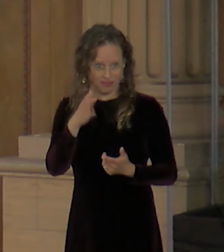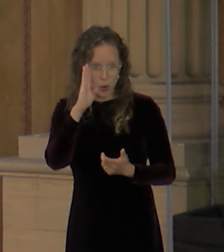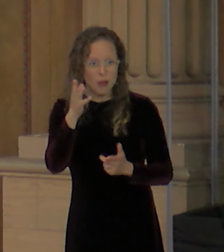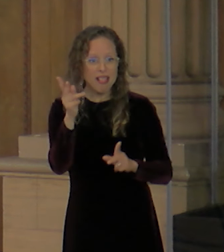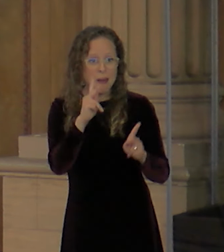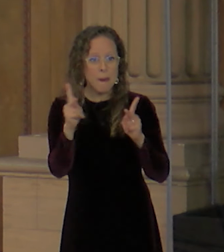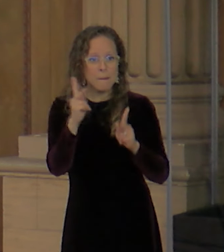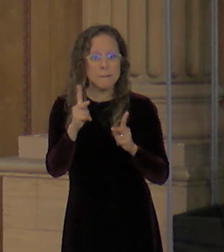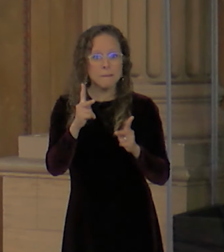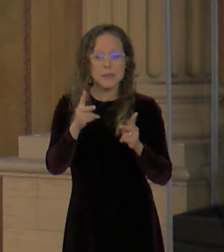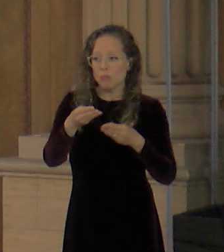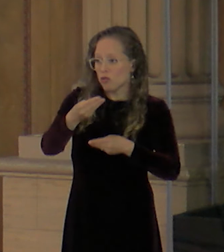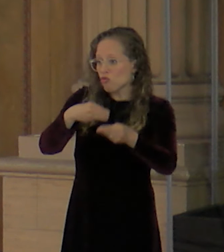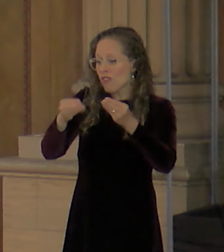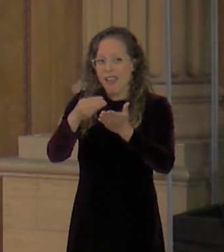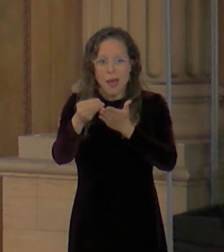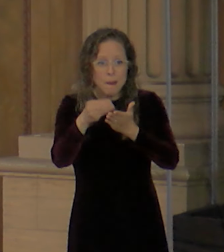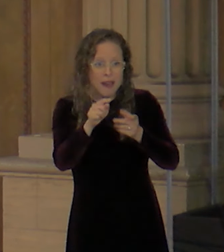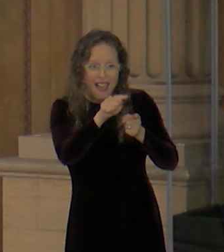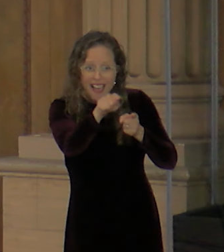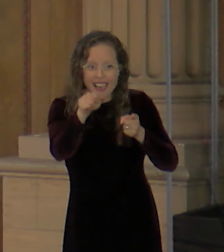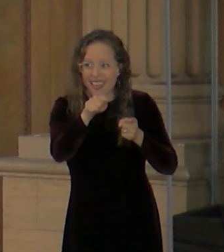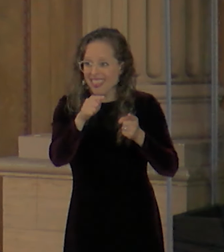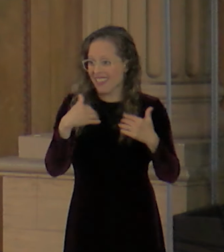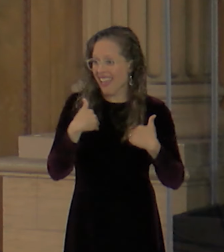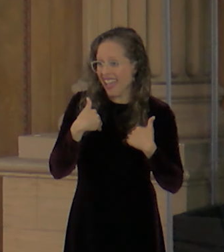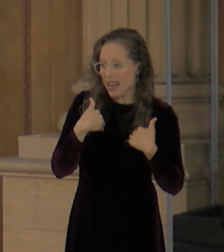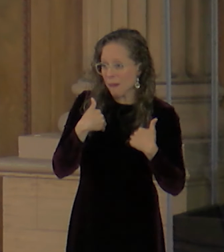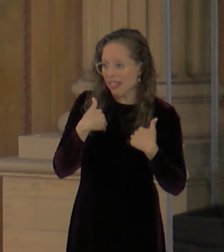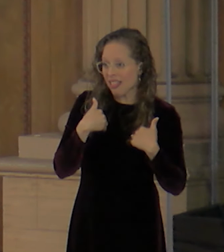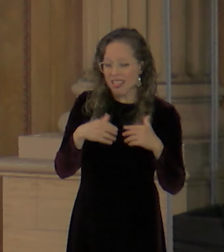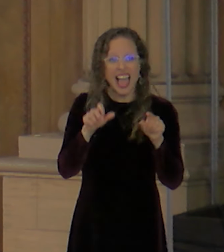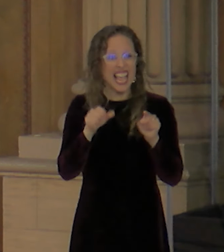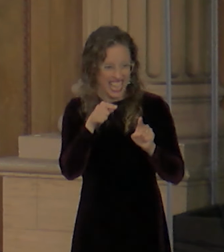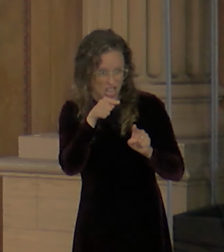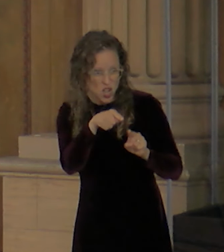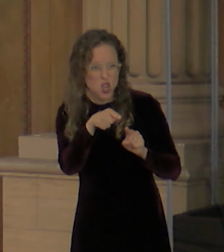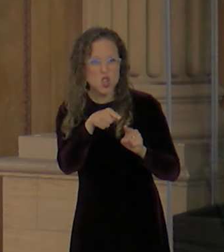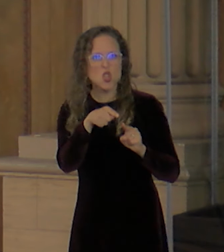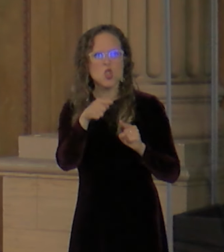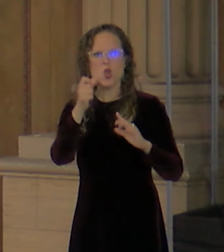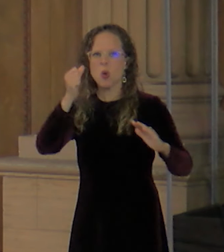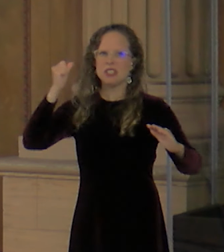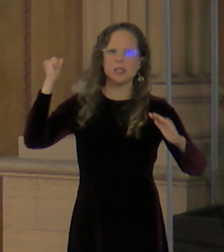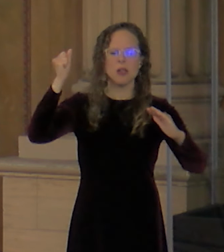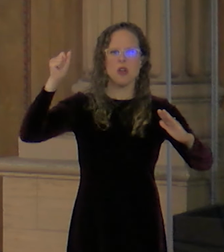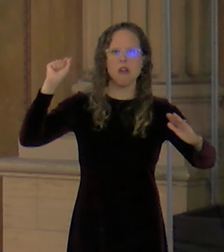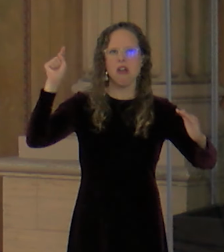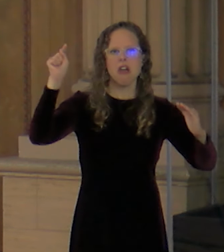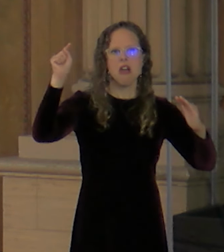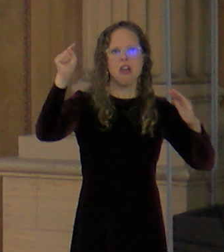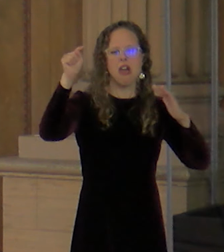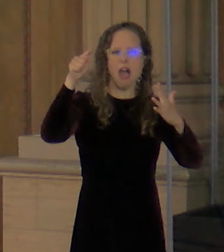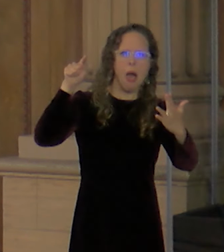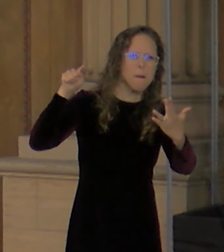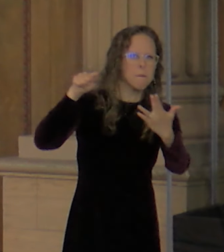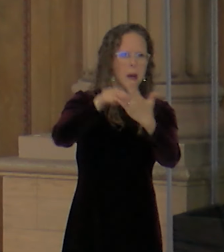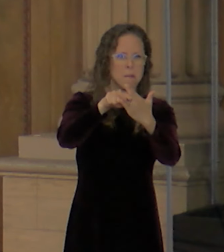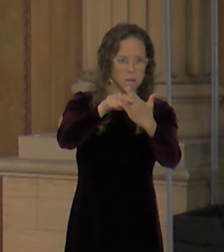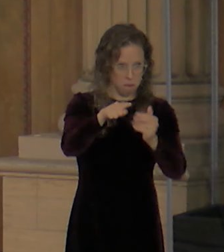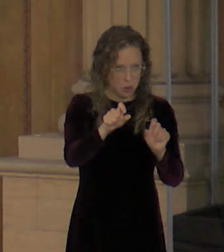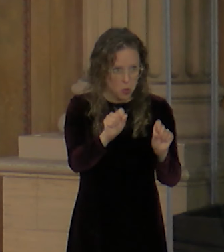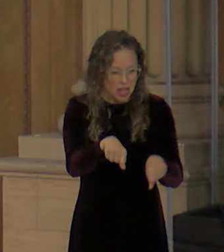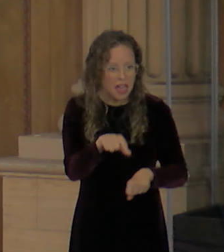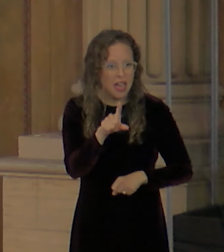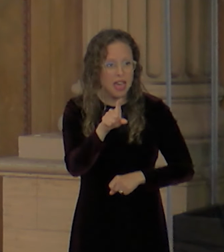among the merchants? Can you fill his skin with harpoons or his head with fishing spears? Lay your hands on him. Remember the battle. You will not do it